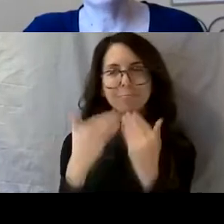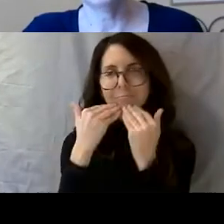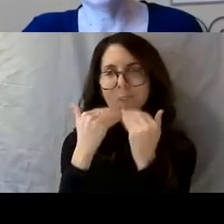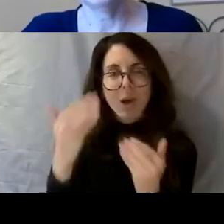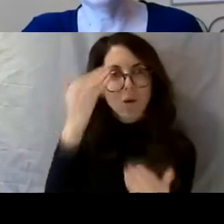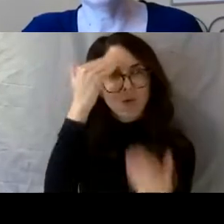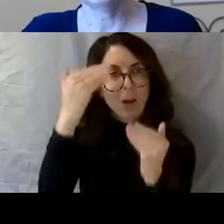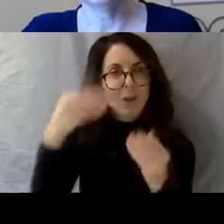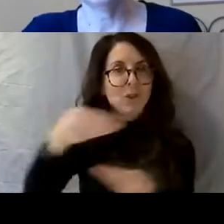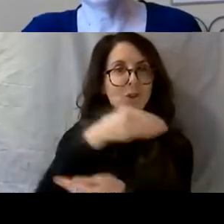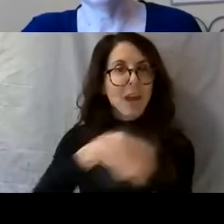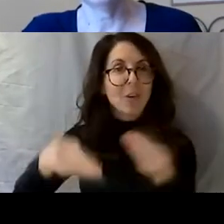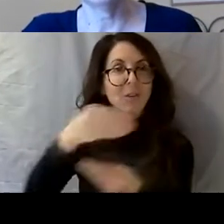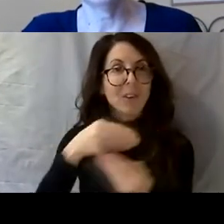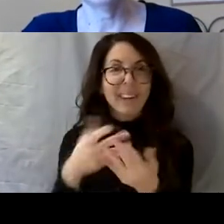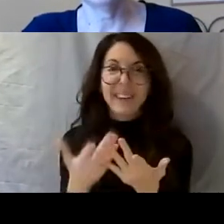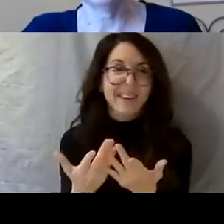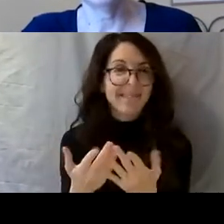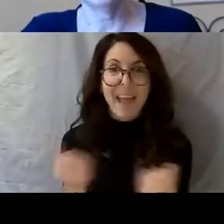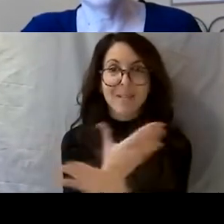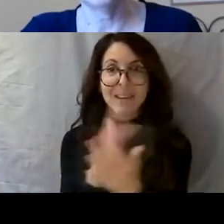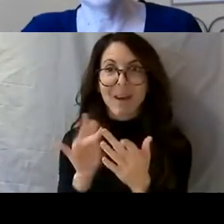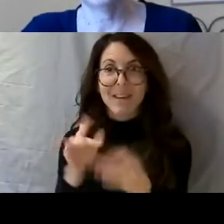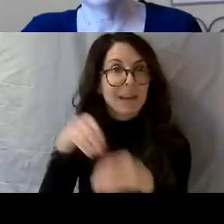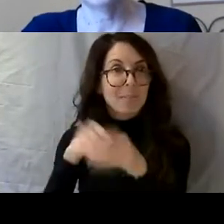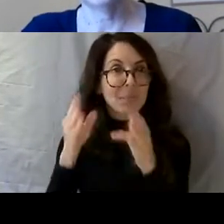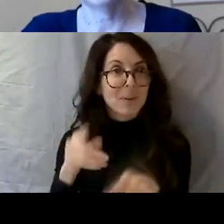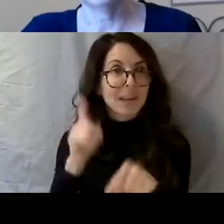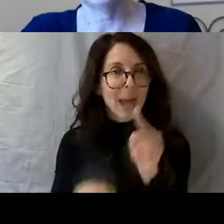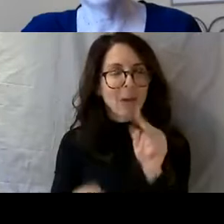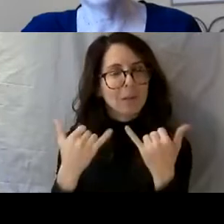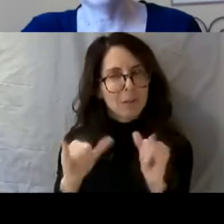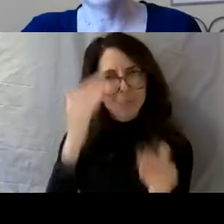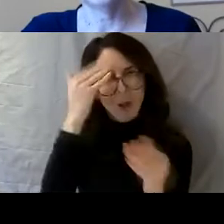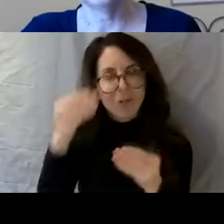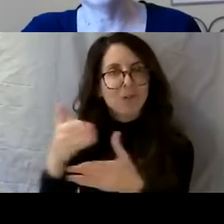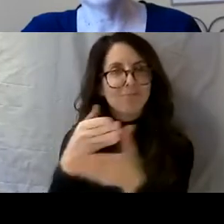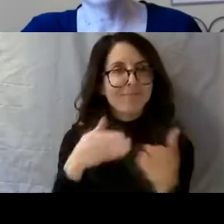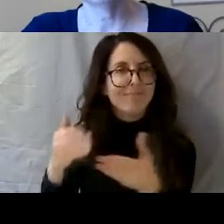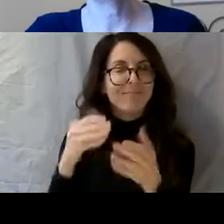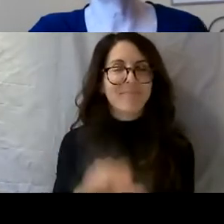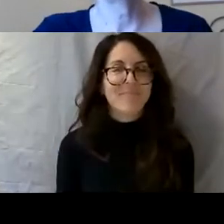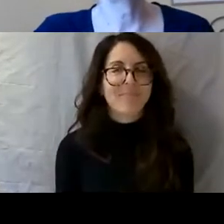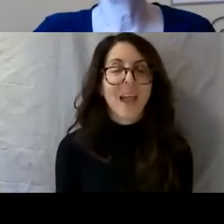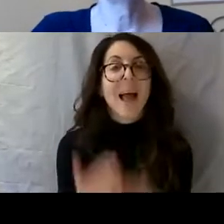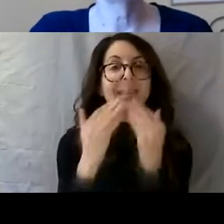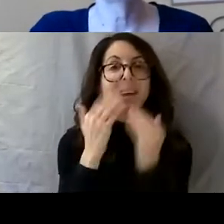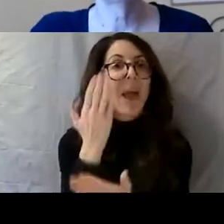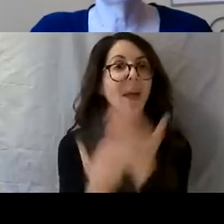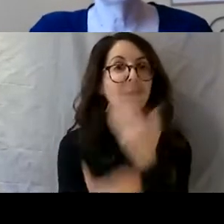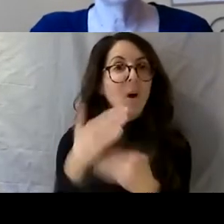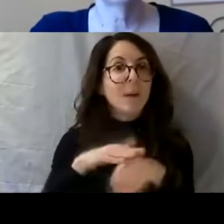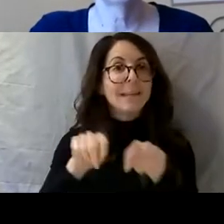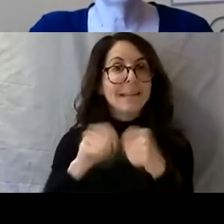even when we were unable to gather in person. And I'd like to make a special thanks to our hands-on team,